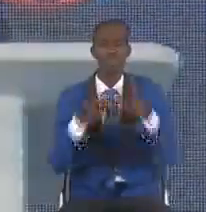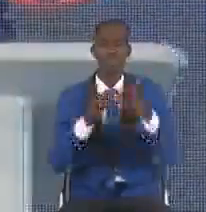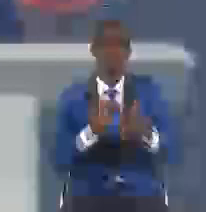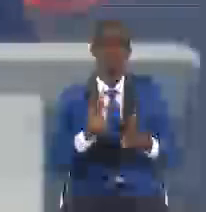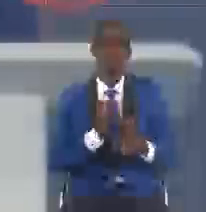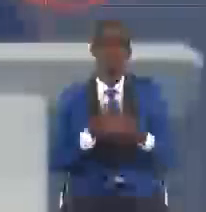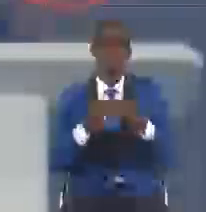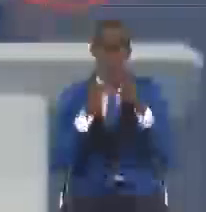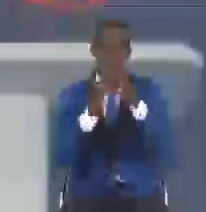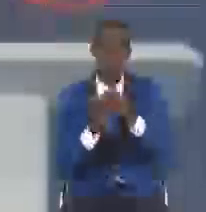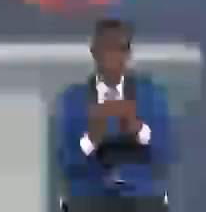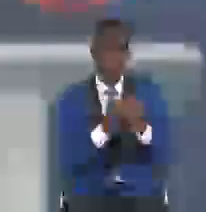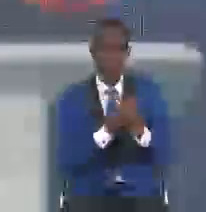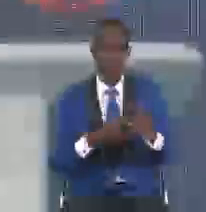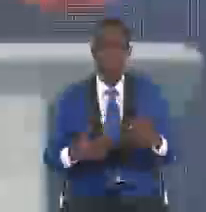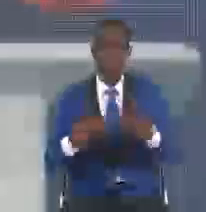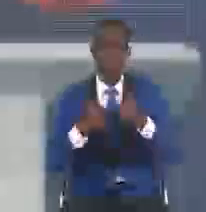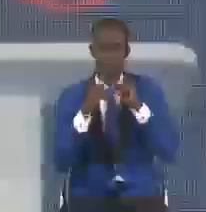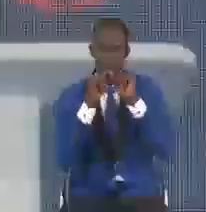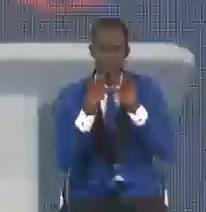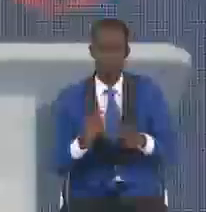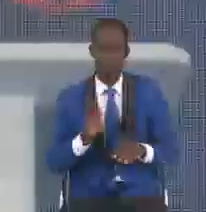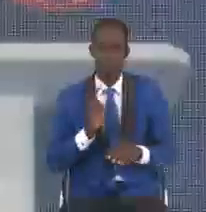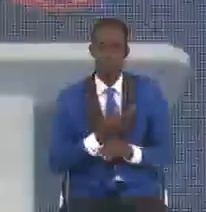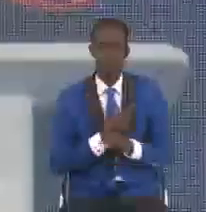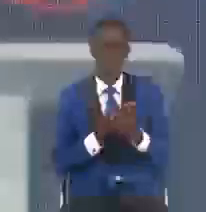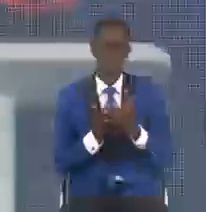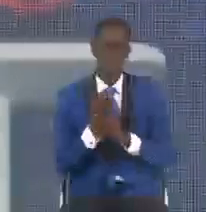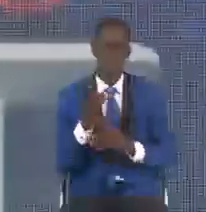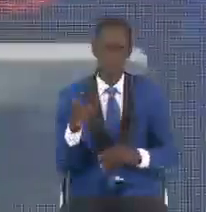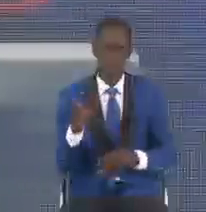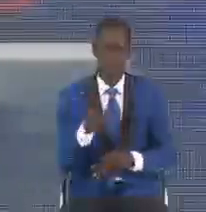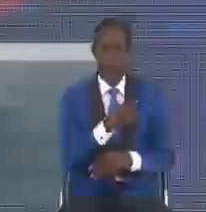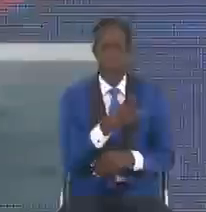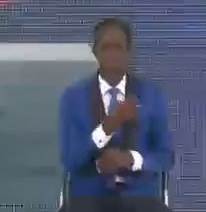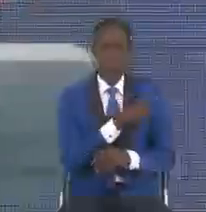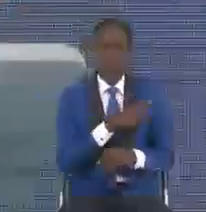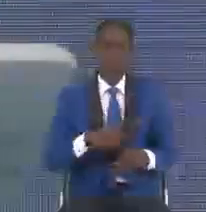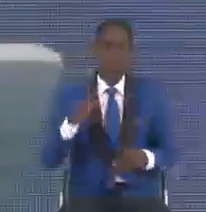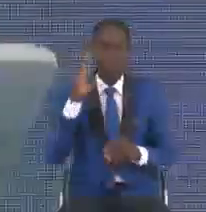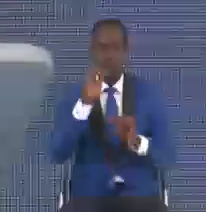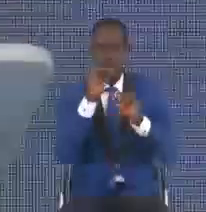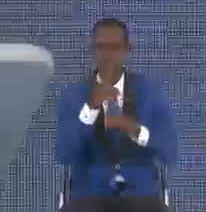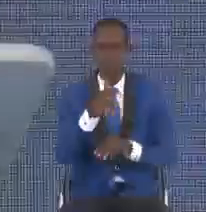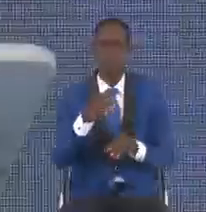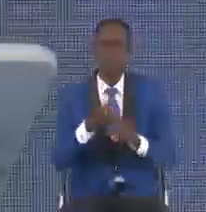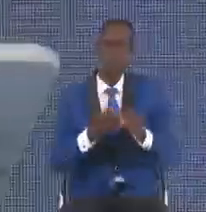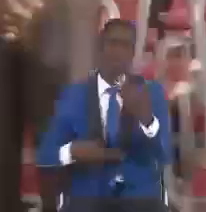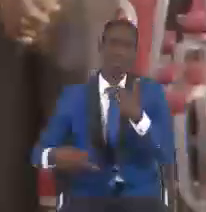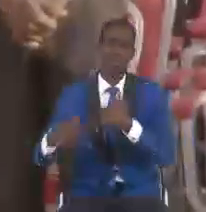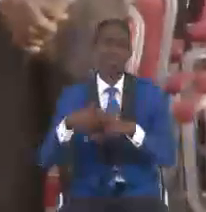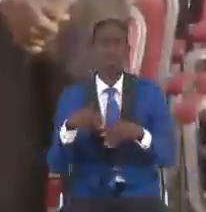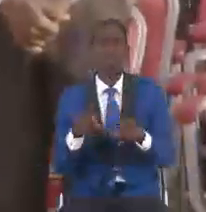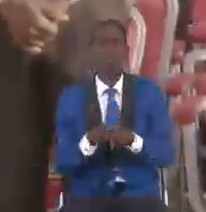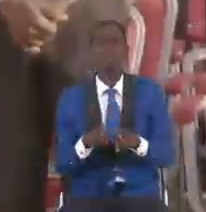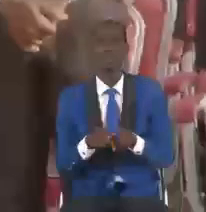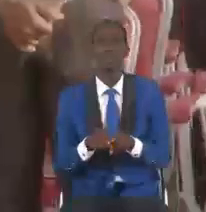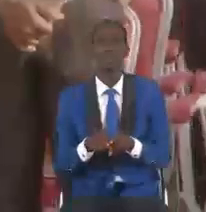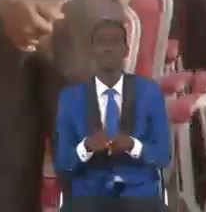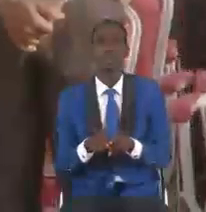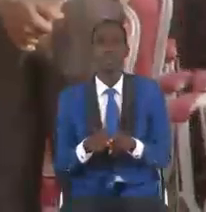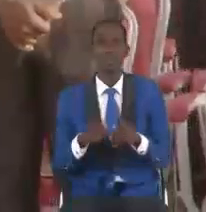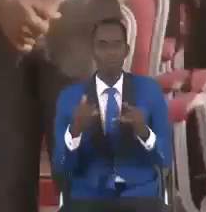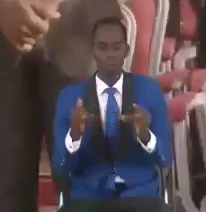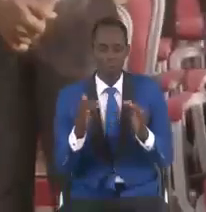has blessed us through you, and the Lord will bless you in return. Amen. Let's have a word